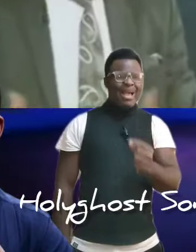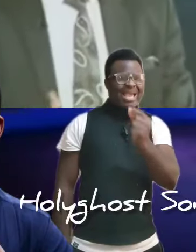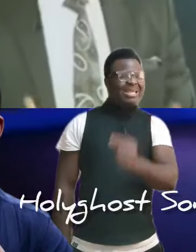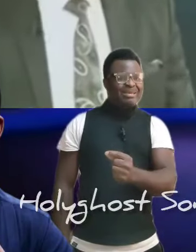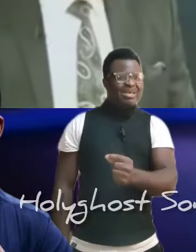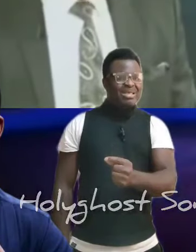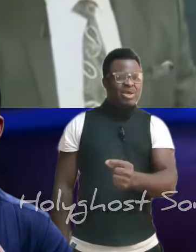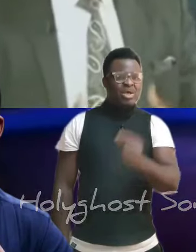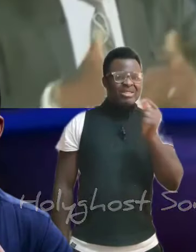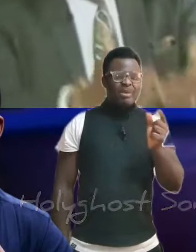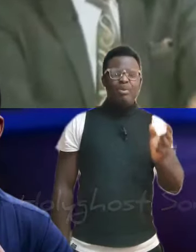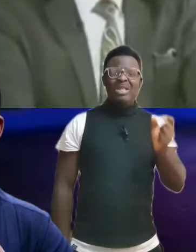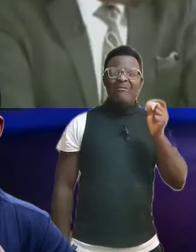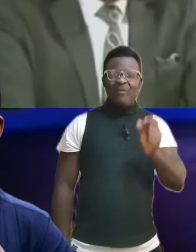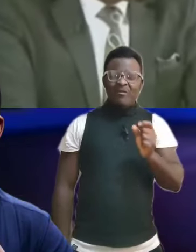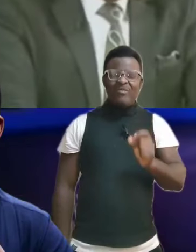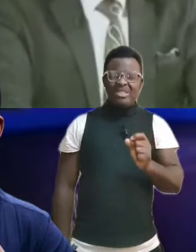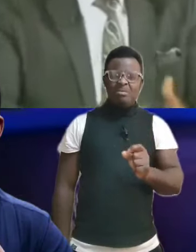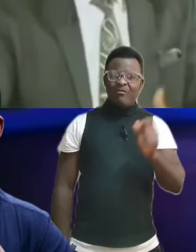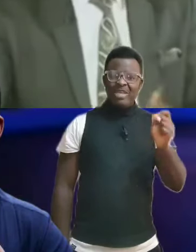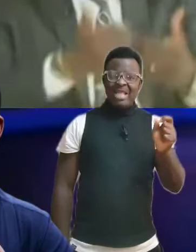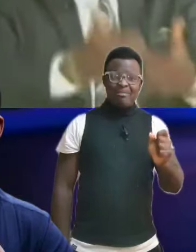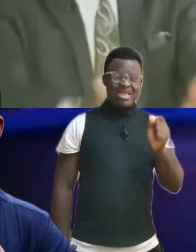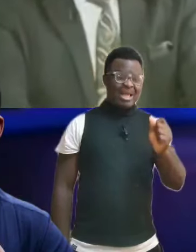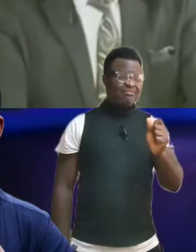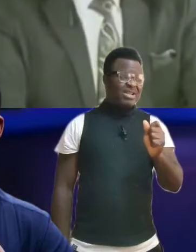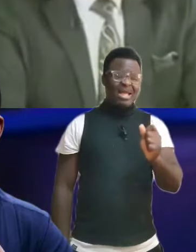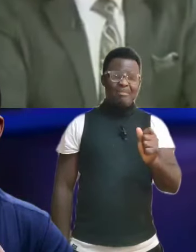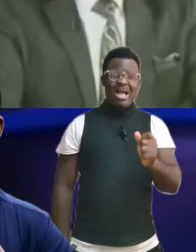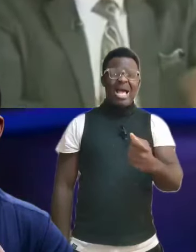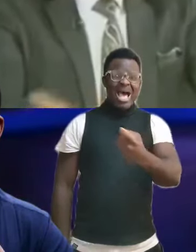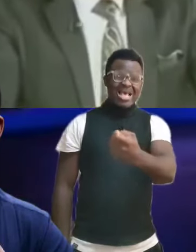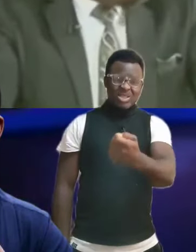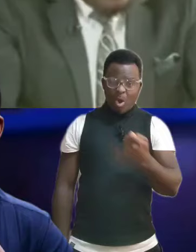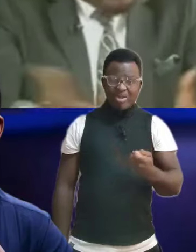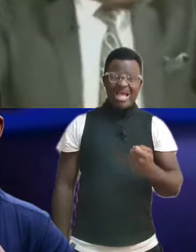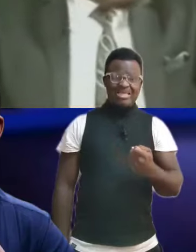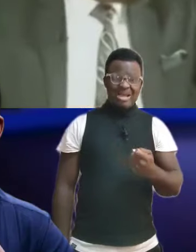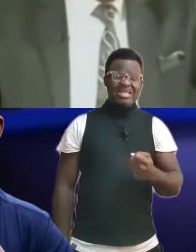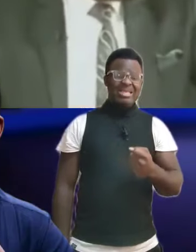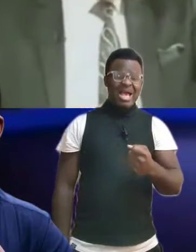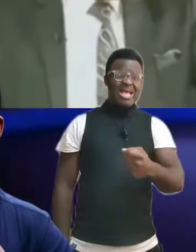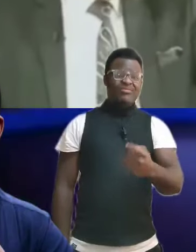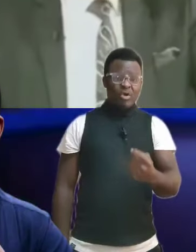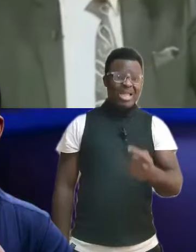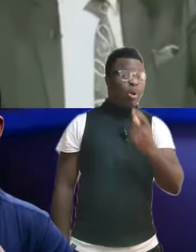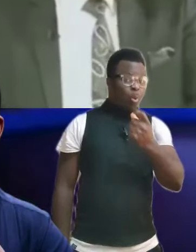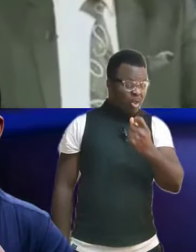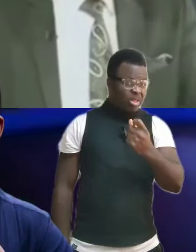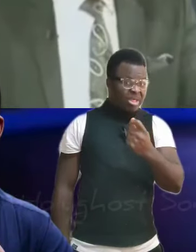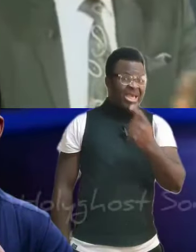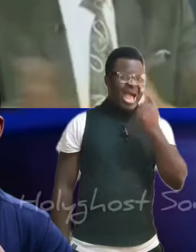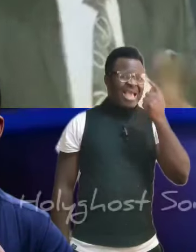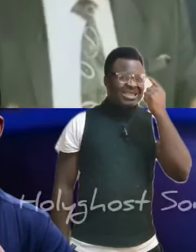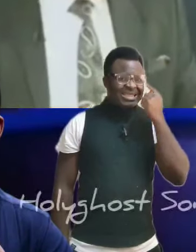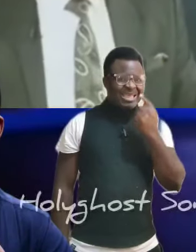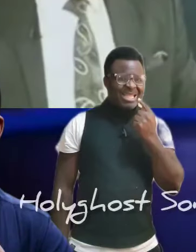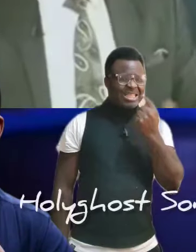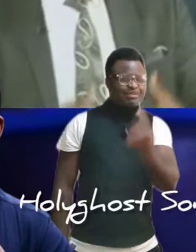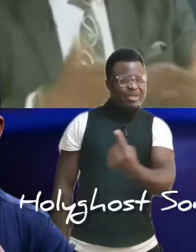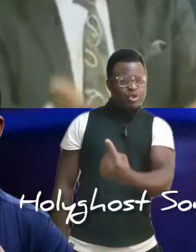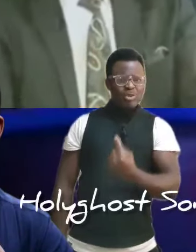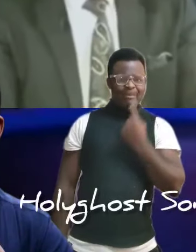which Obasanjo was declared winner. He went to court. He went to protest with, I think, ACN or that party that time,